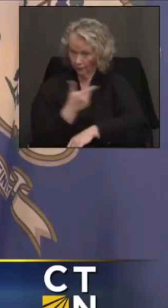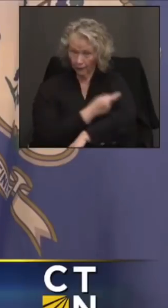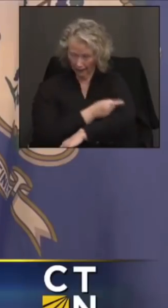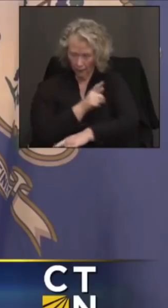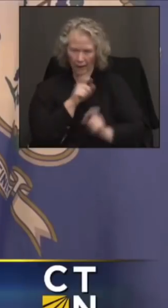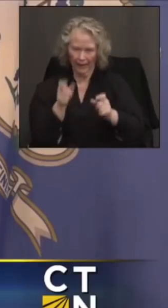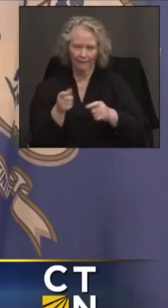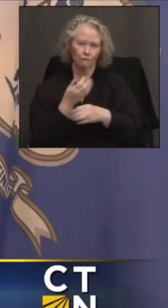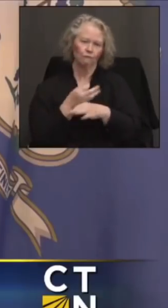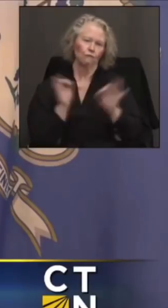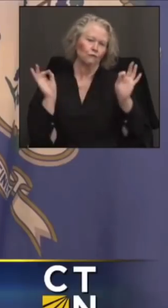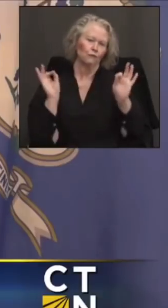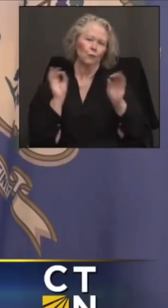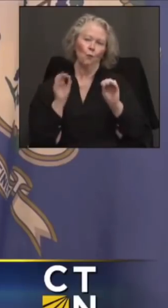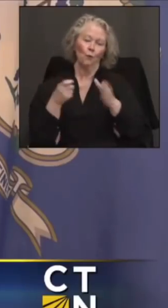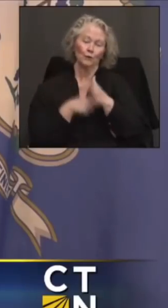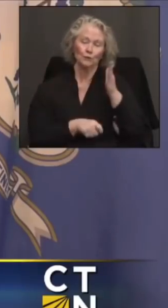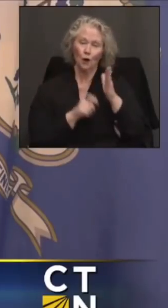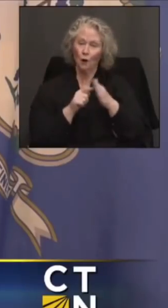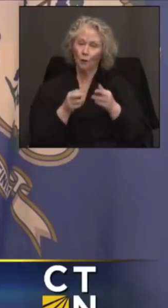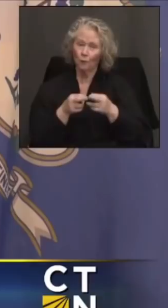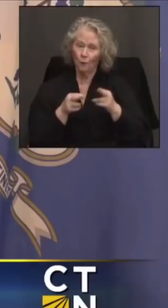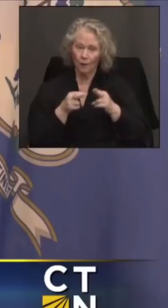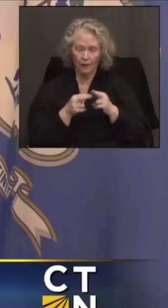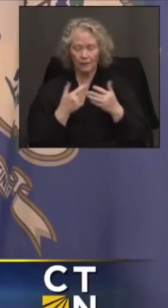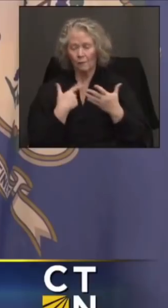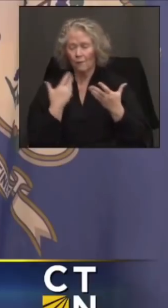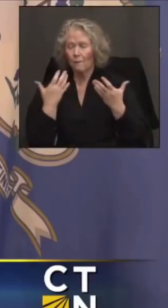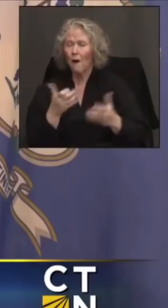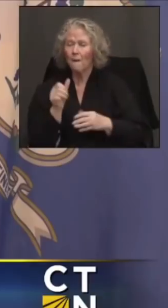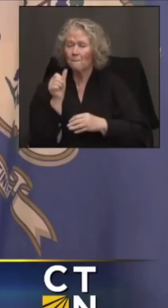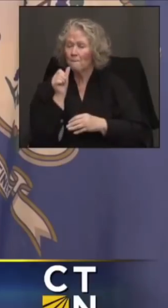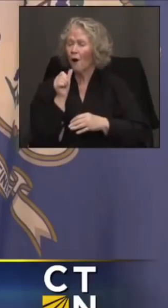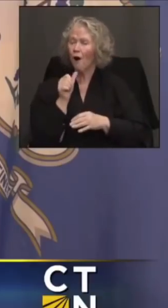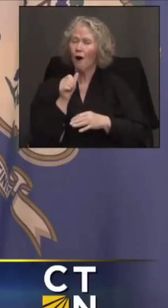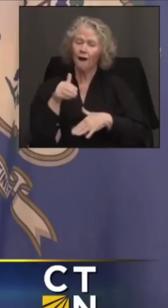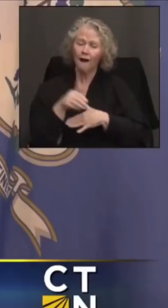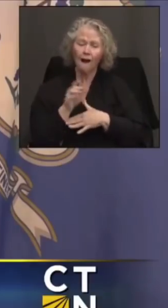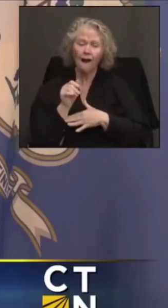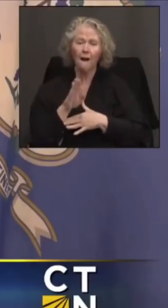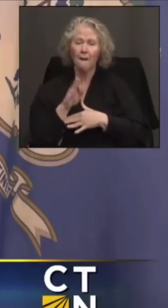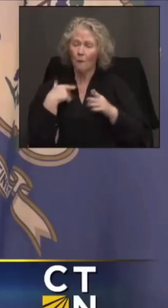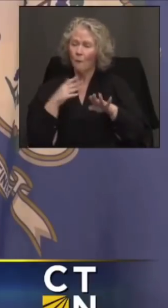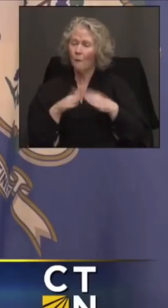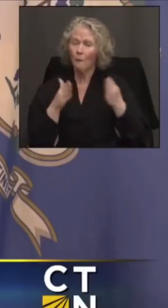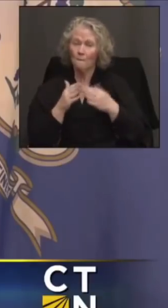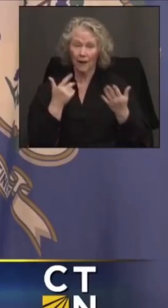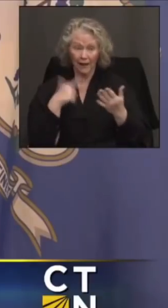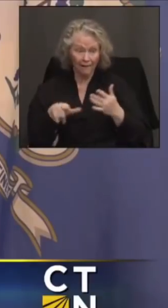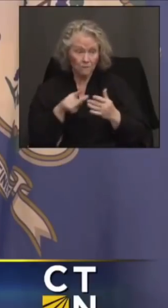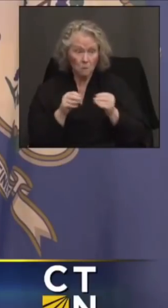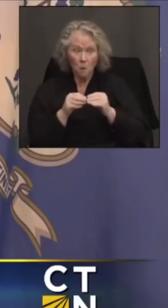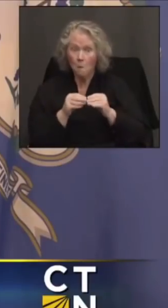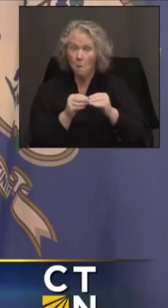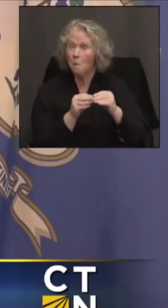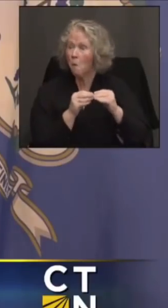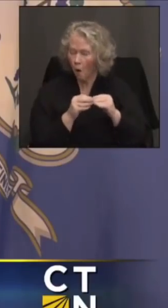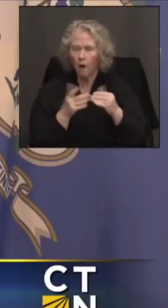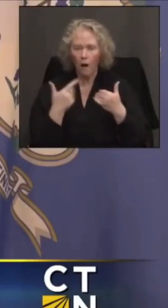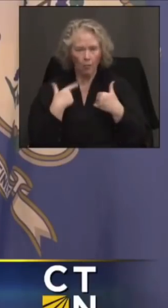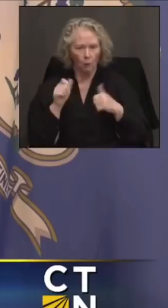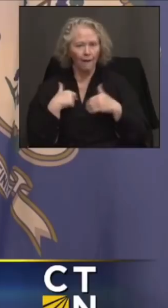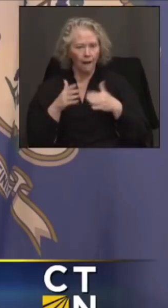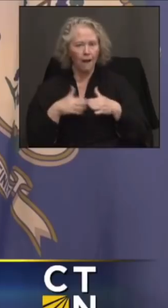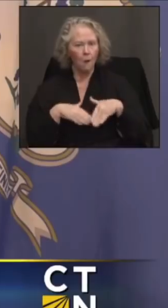vaccinated. We'd like to get bars and nightclubs open. Maybe a few more young people get vaccinated. We'll feel a lot more confident heading that direction